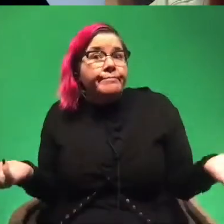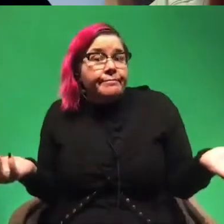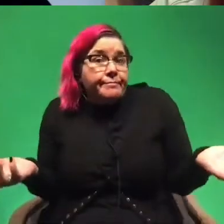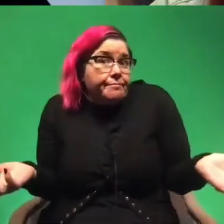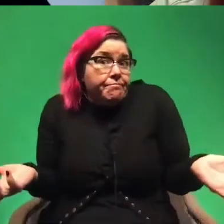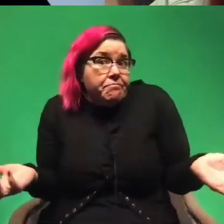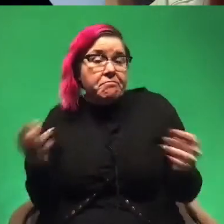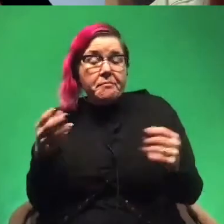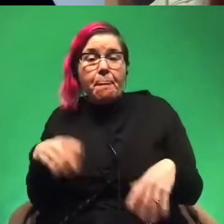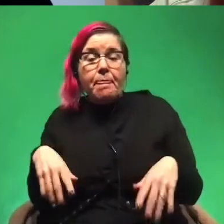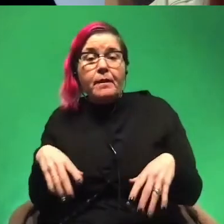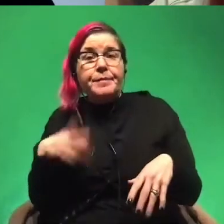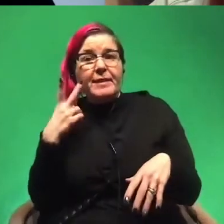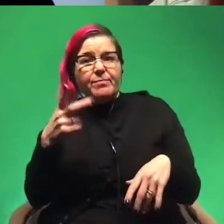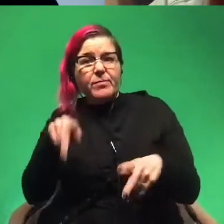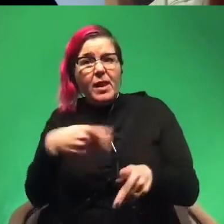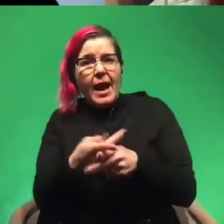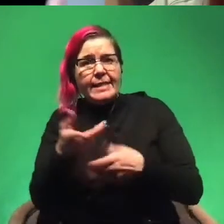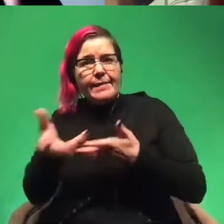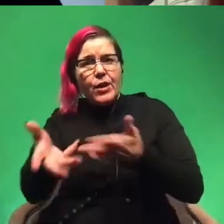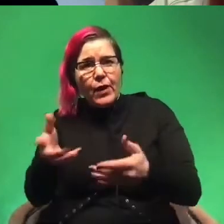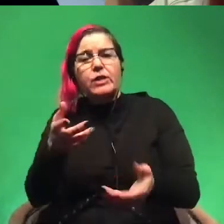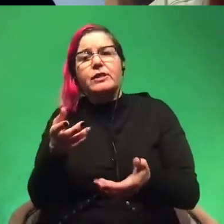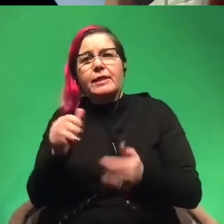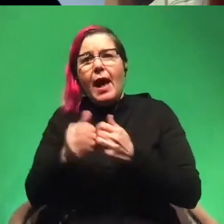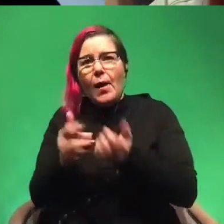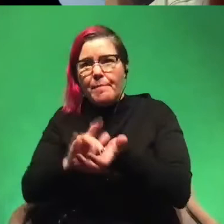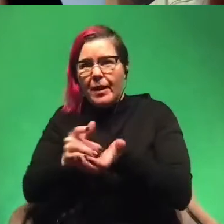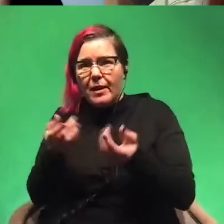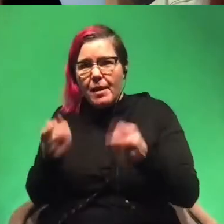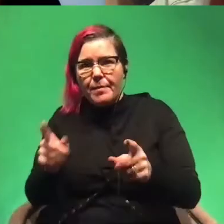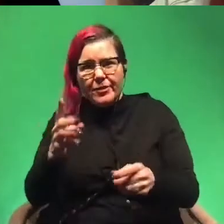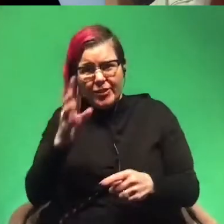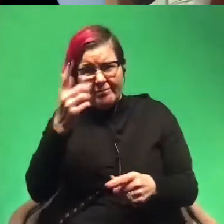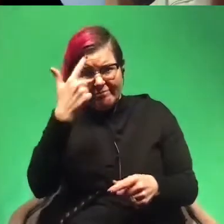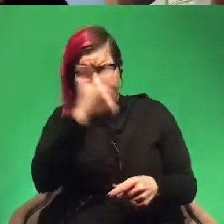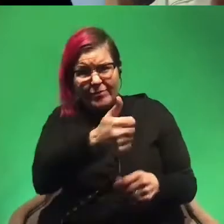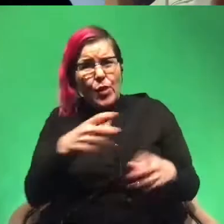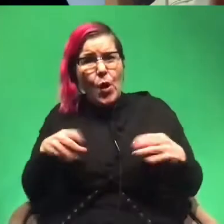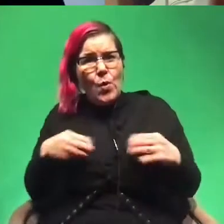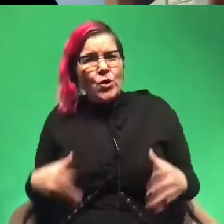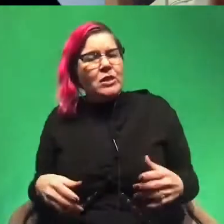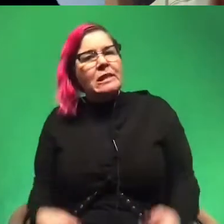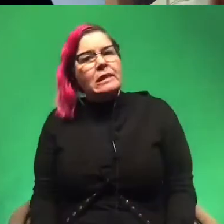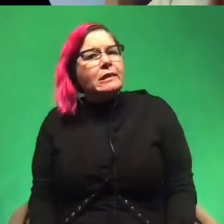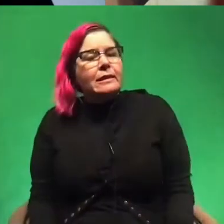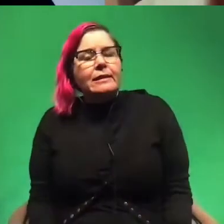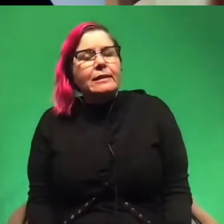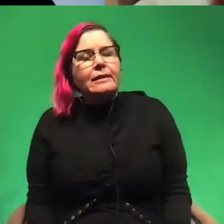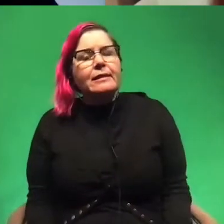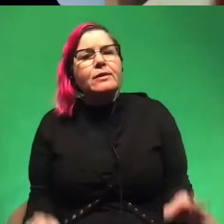see these types of interactions, these treatments, up to the jurisdiction of the owner. And at least I think